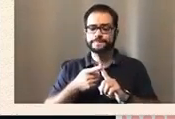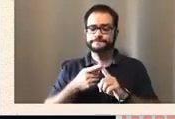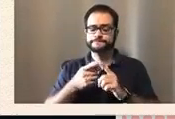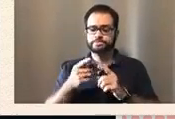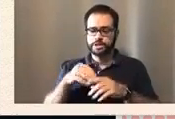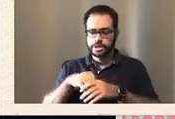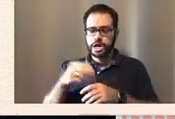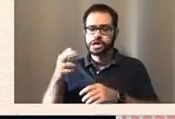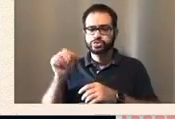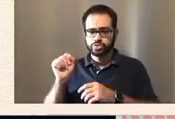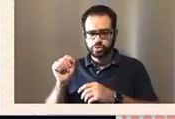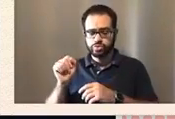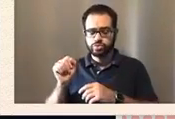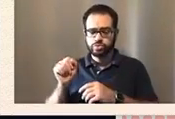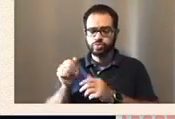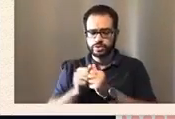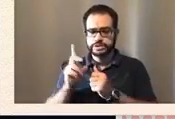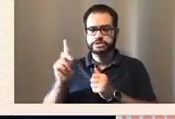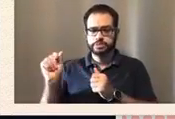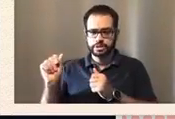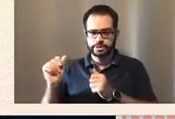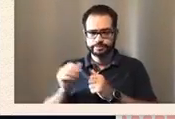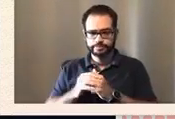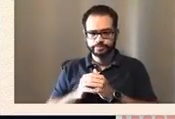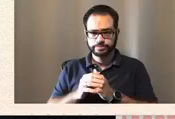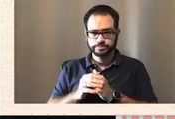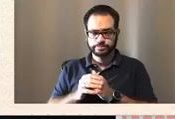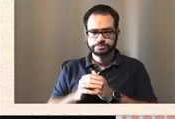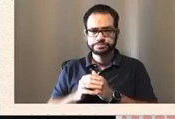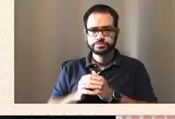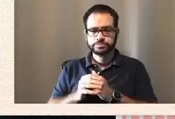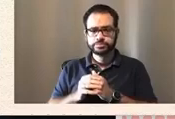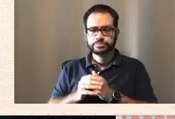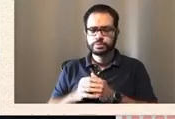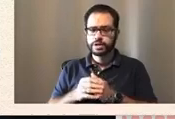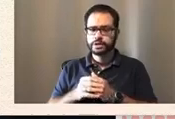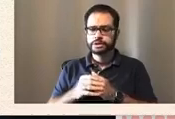even though there were often a lot more male students than female